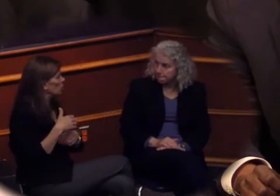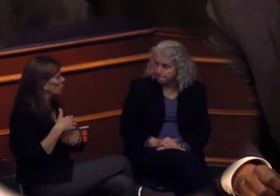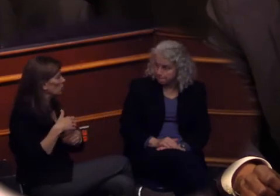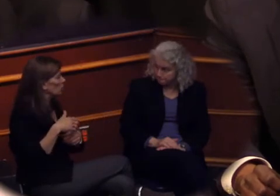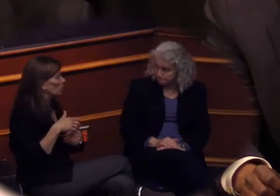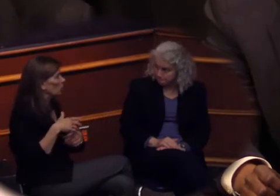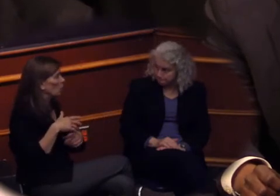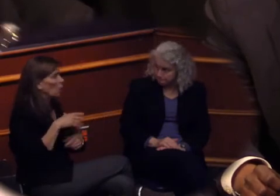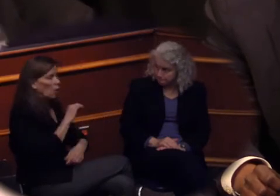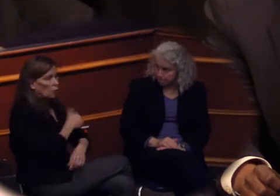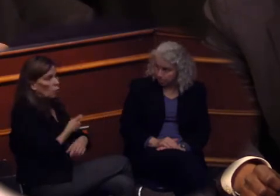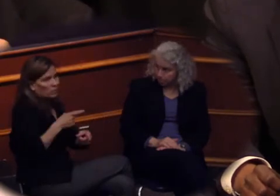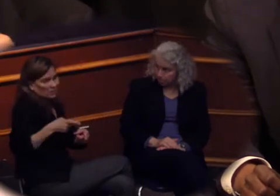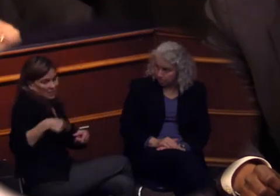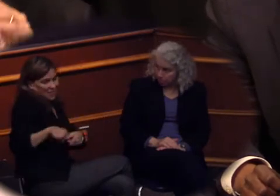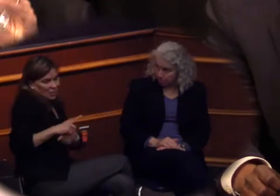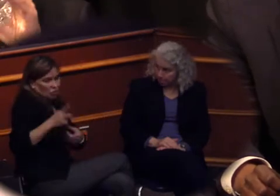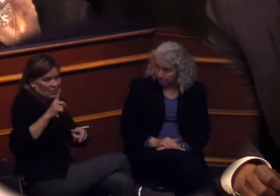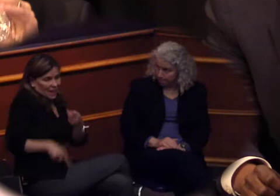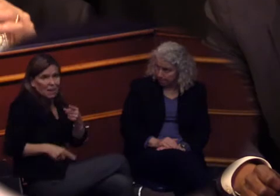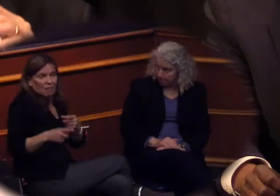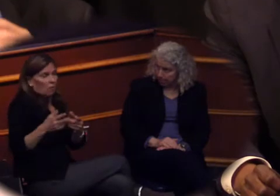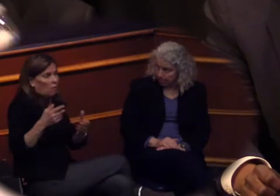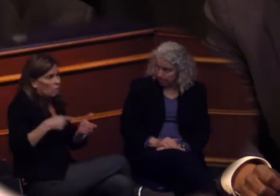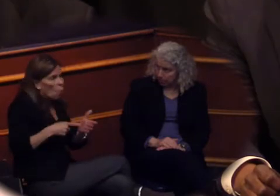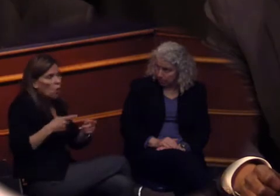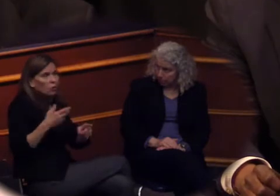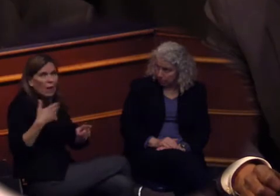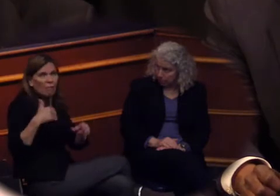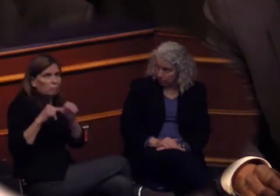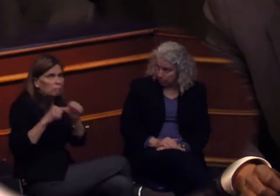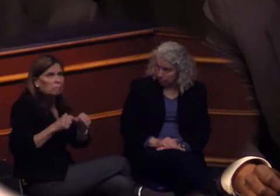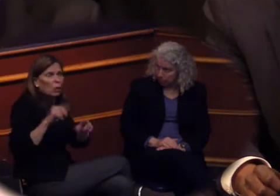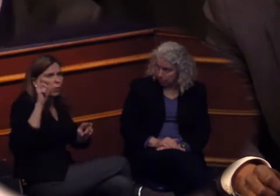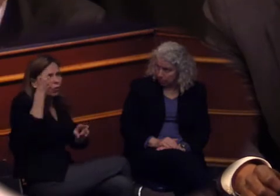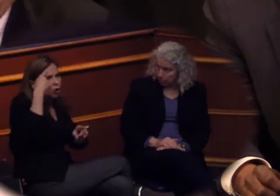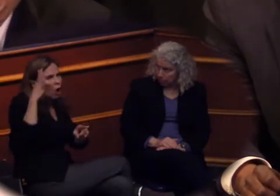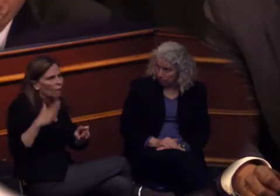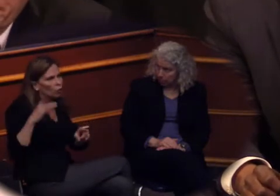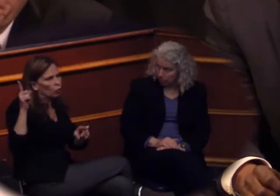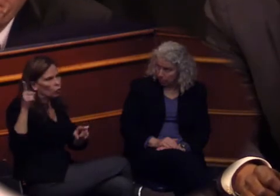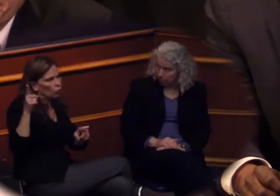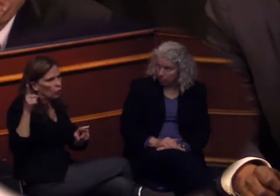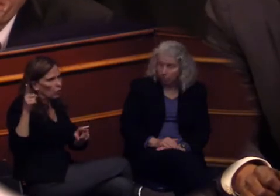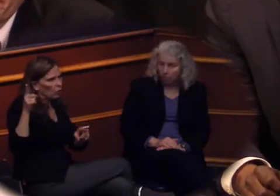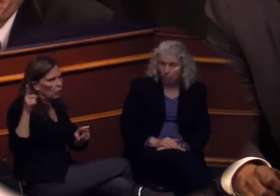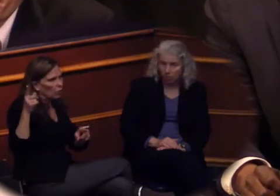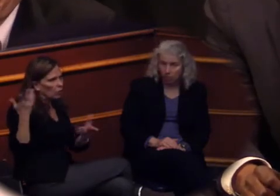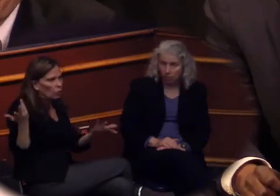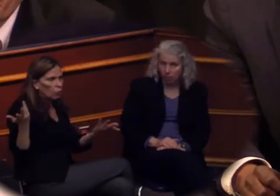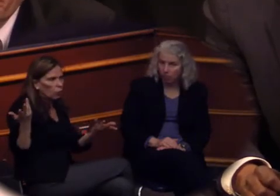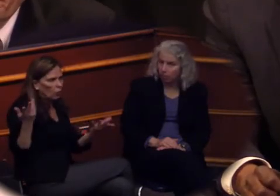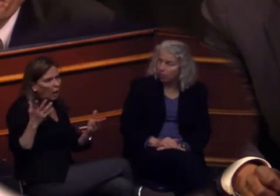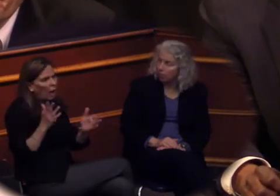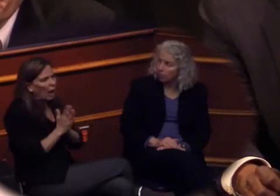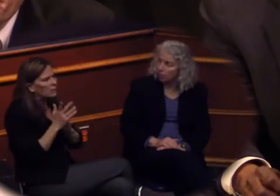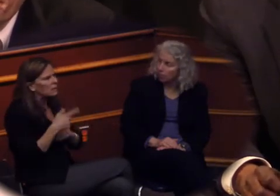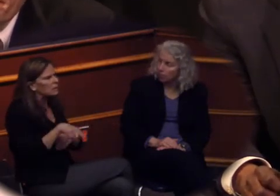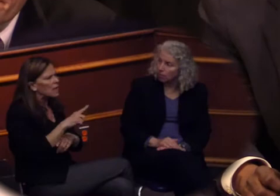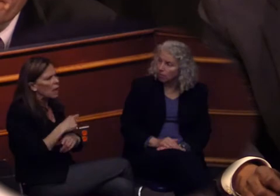to have a governor that guts them, that depends on them or asks them, essentially, to